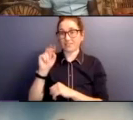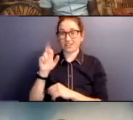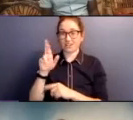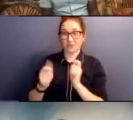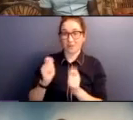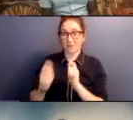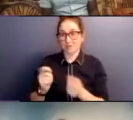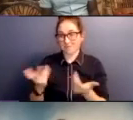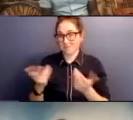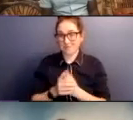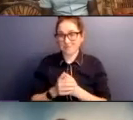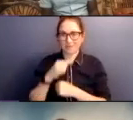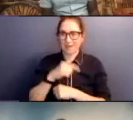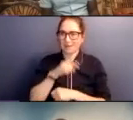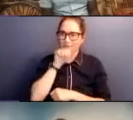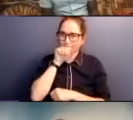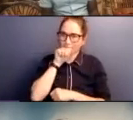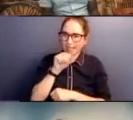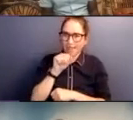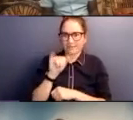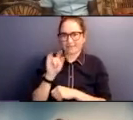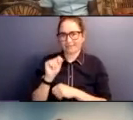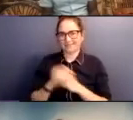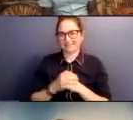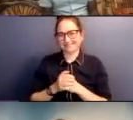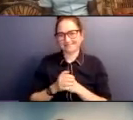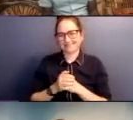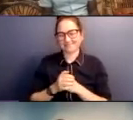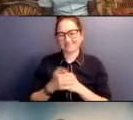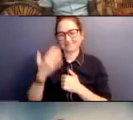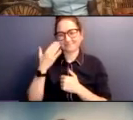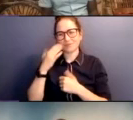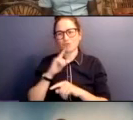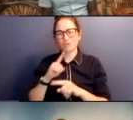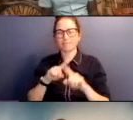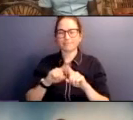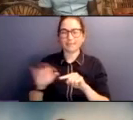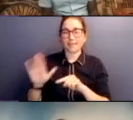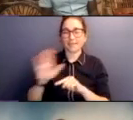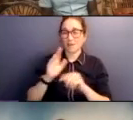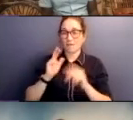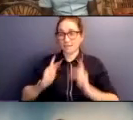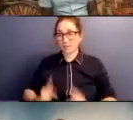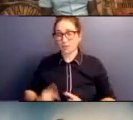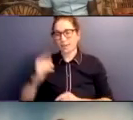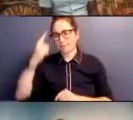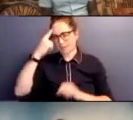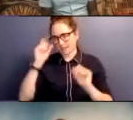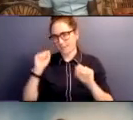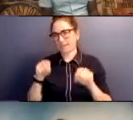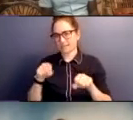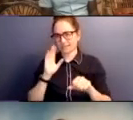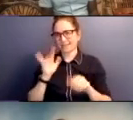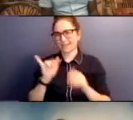And he just loved it. So again, based on their physical and mental abilities, that's how